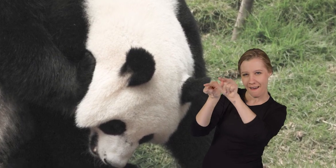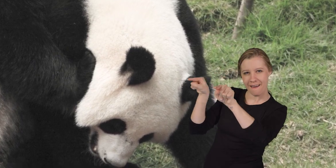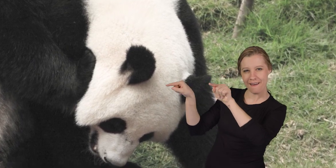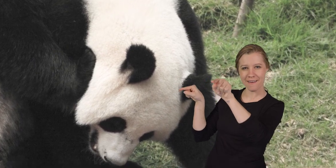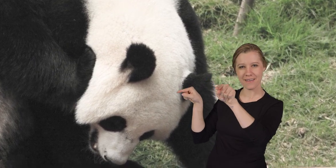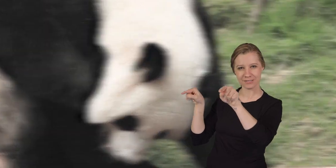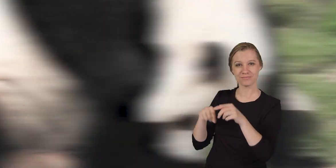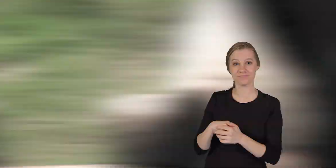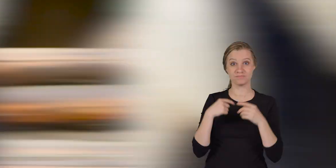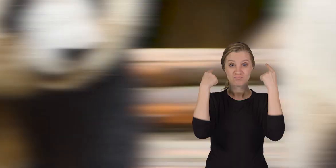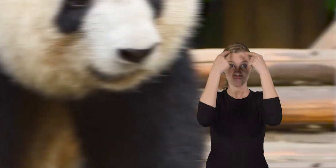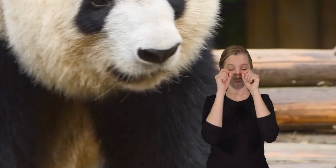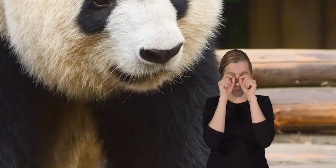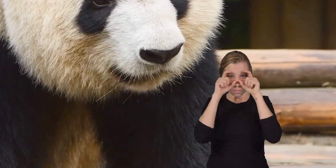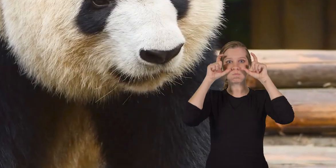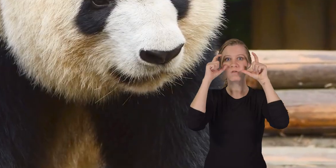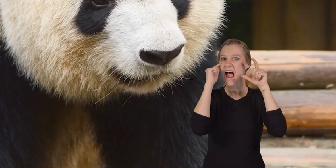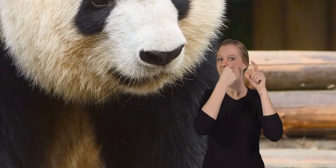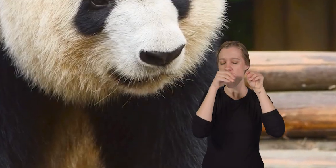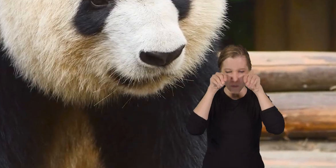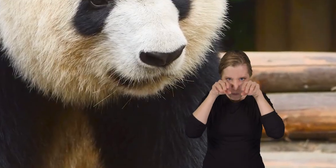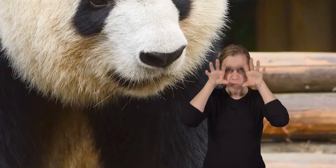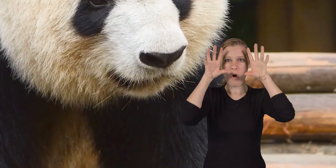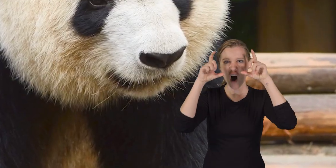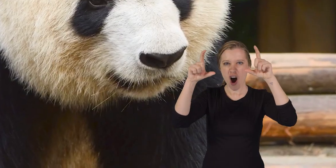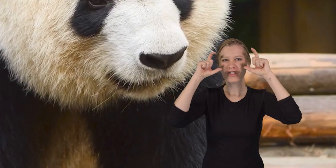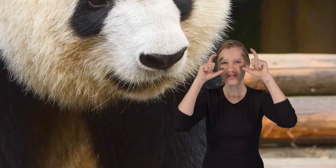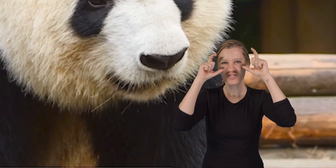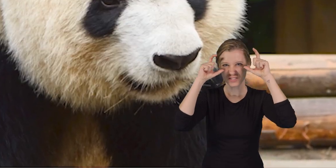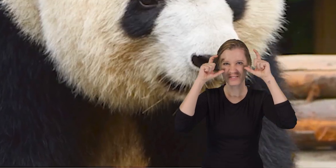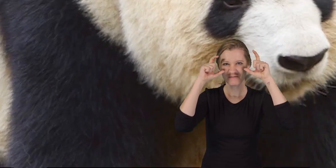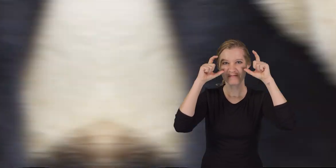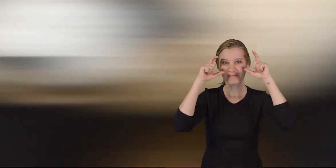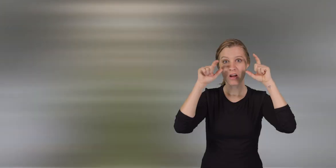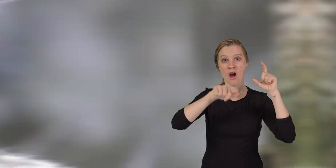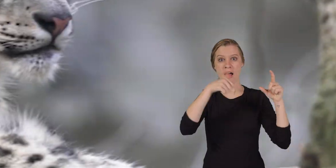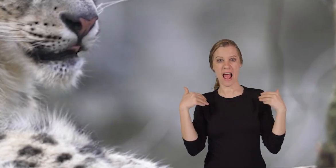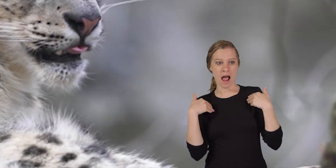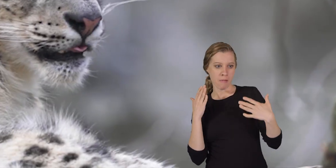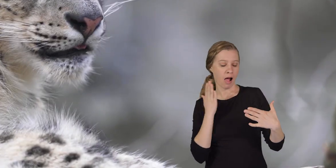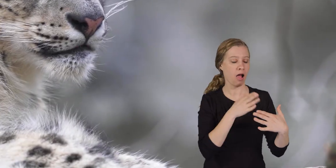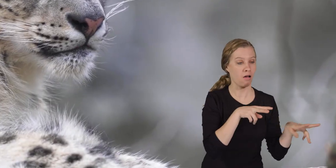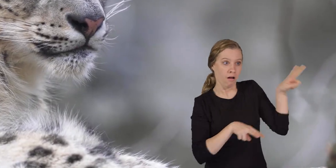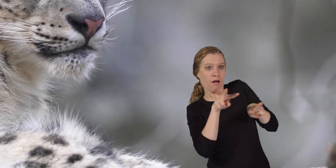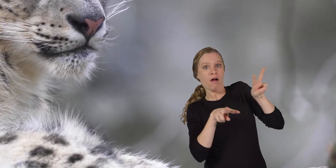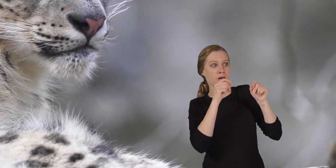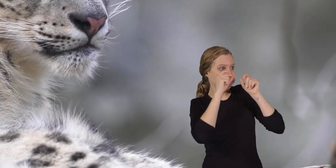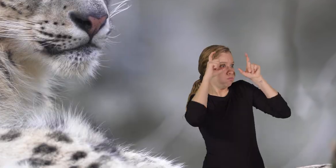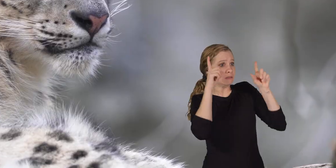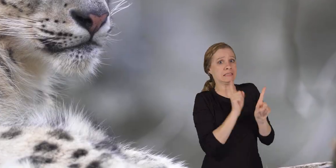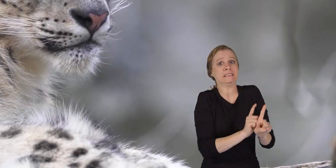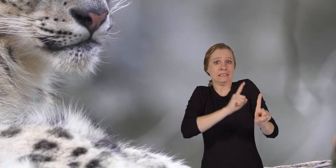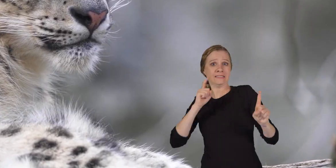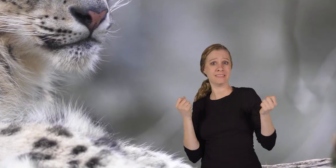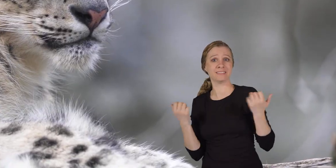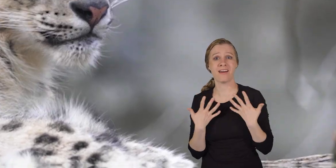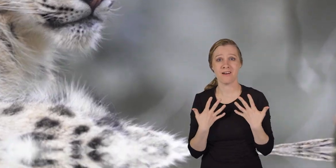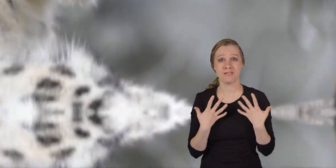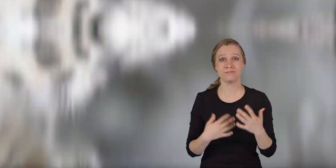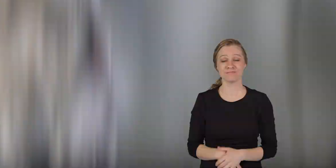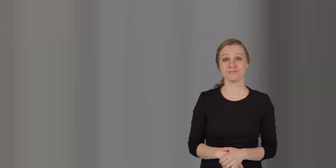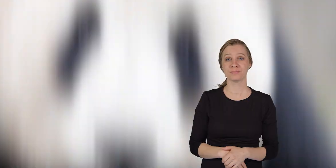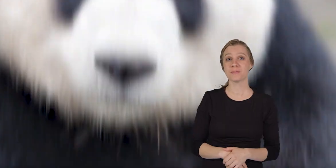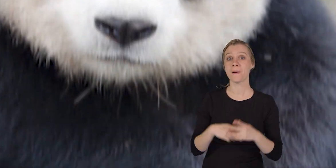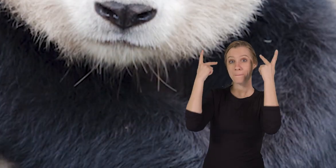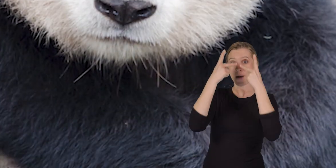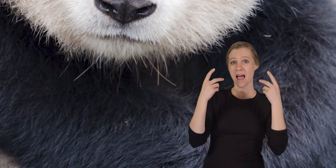other pandas. These circles also make their eyes look bigger, which can scare away animals that might want to bother